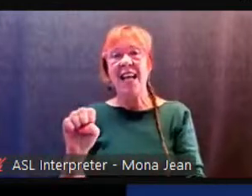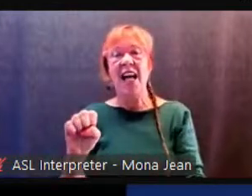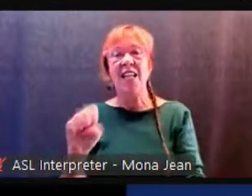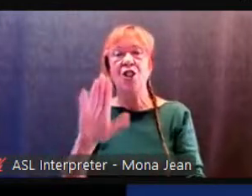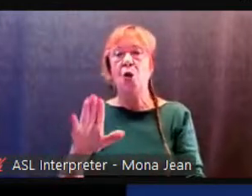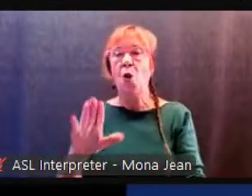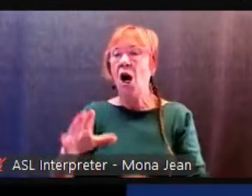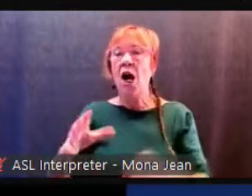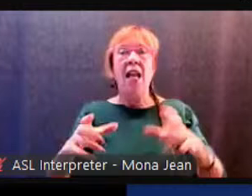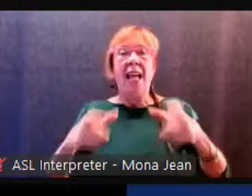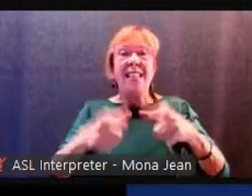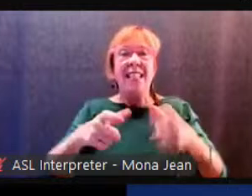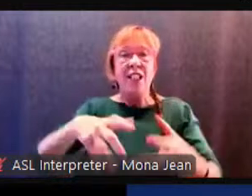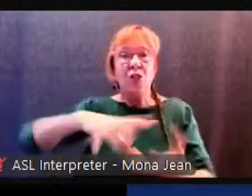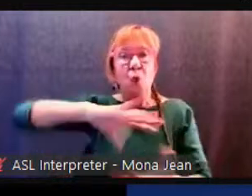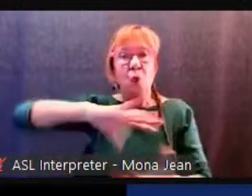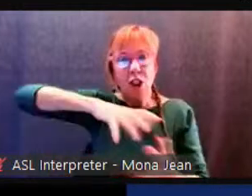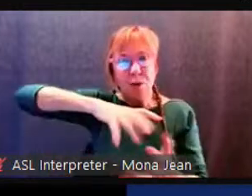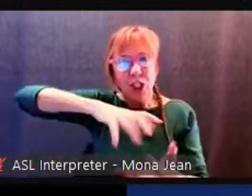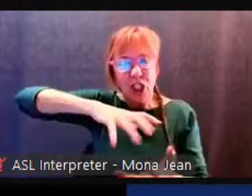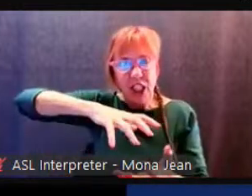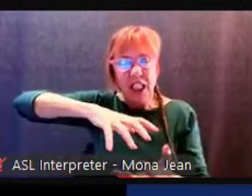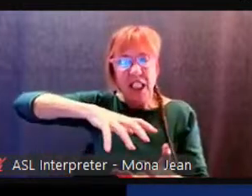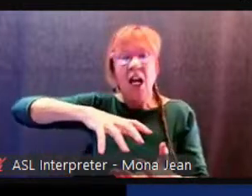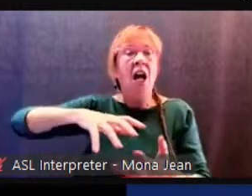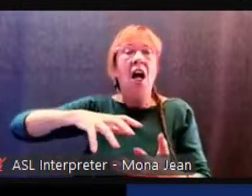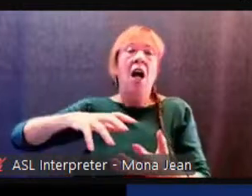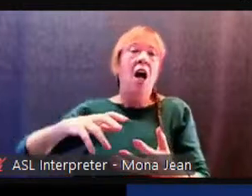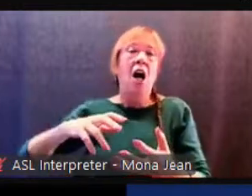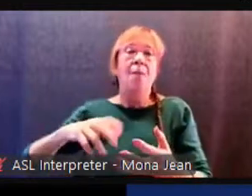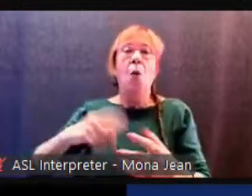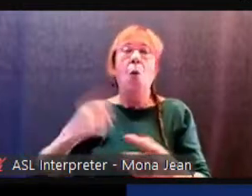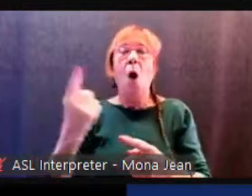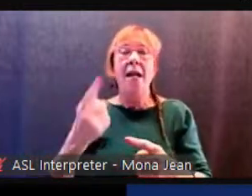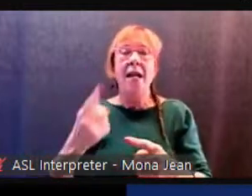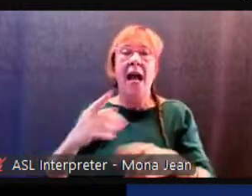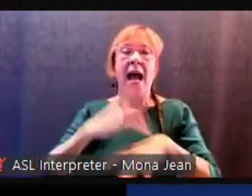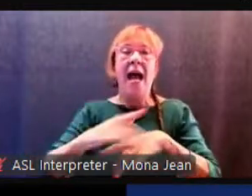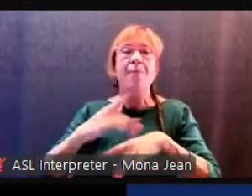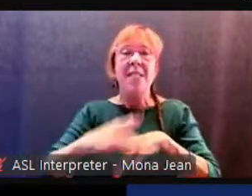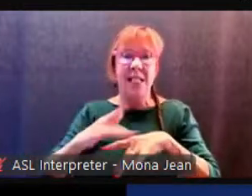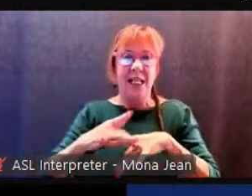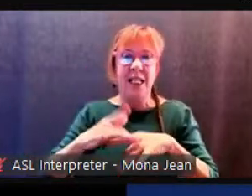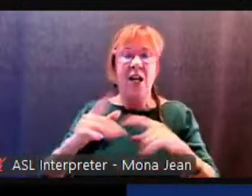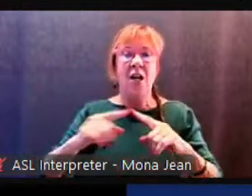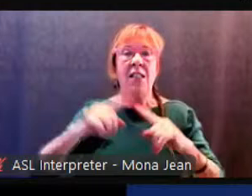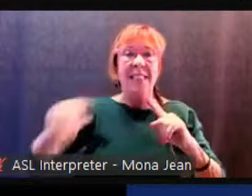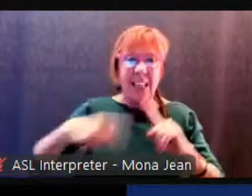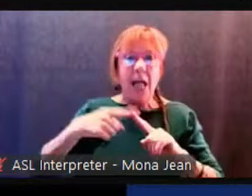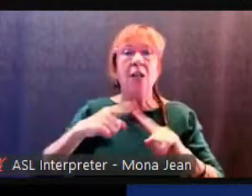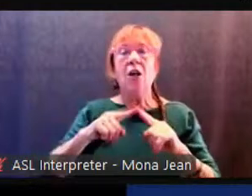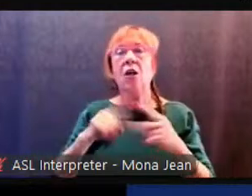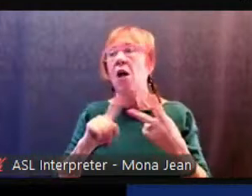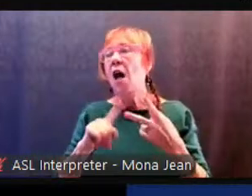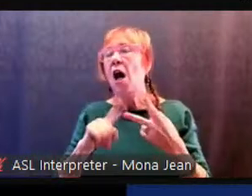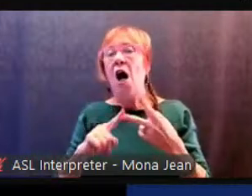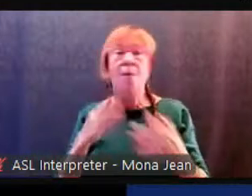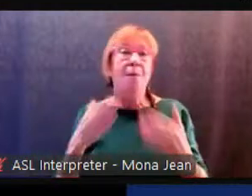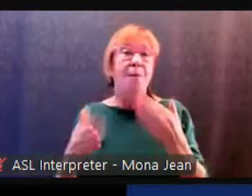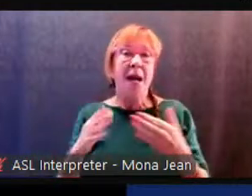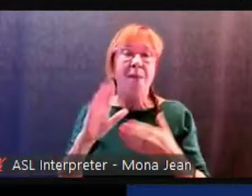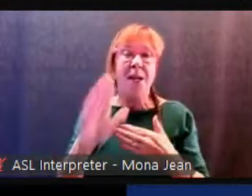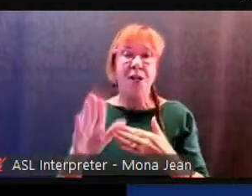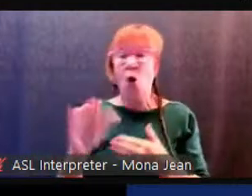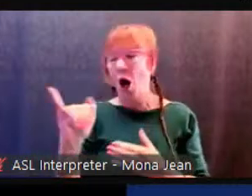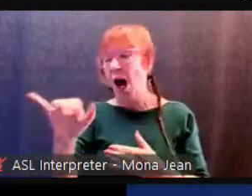hot water and detergent. You also want to flush any water filters you may have, as well as ice makers. You want to throw out at least 2